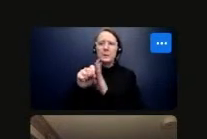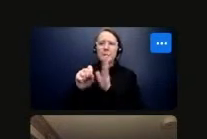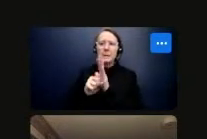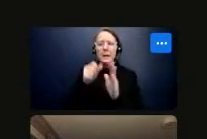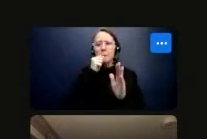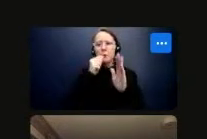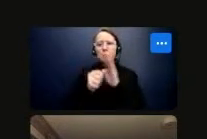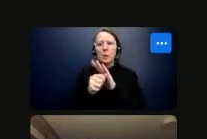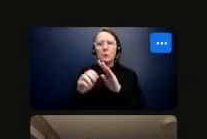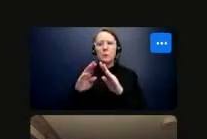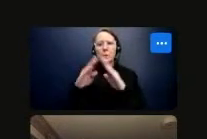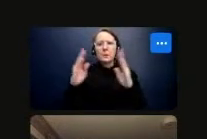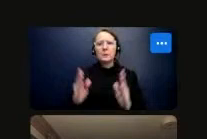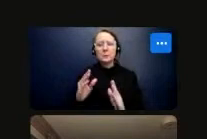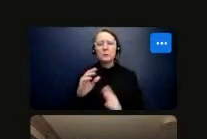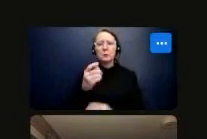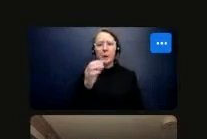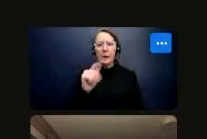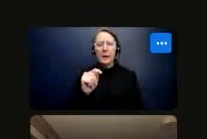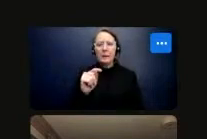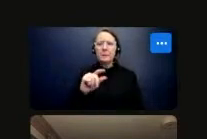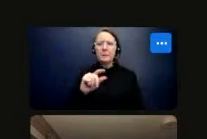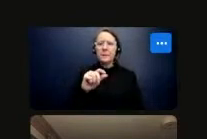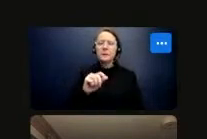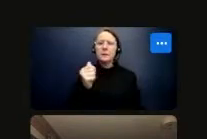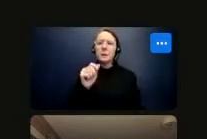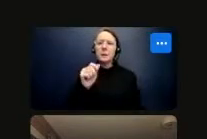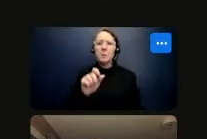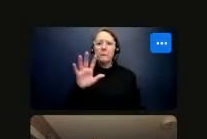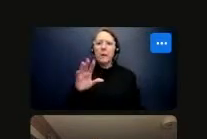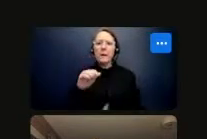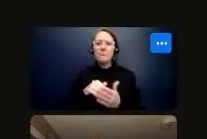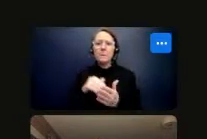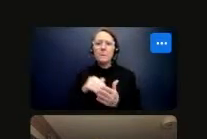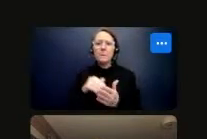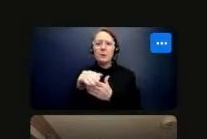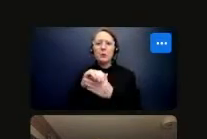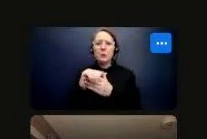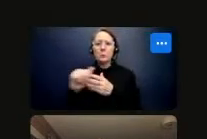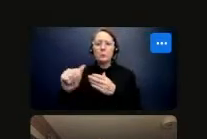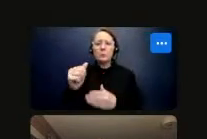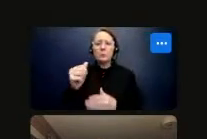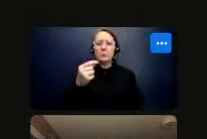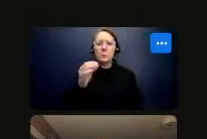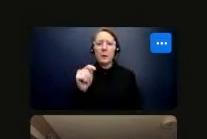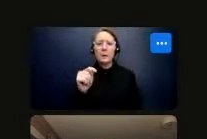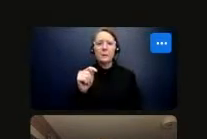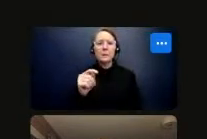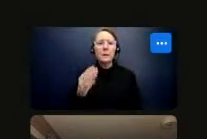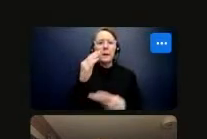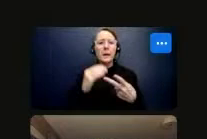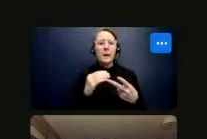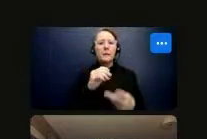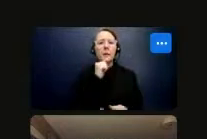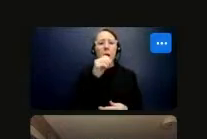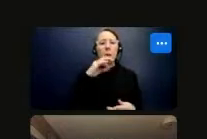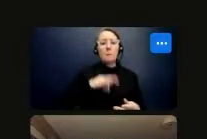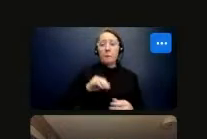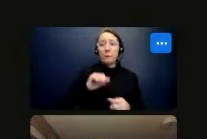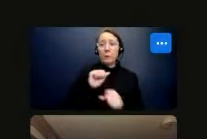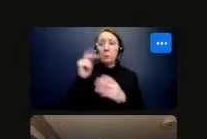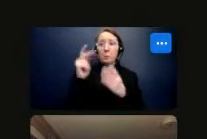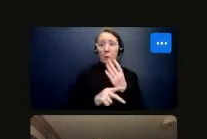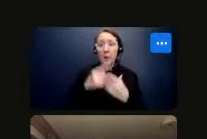grant. The nonprofit work program, Gretchen, I'm going to see if you can just describe that real briefly.